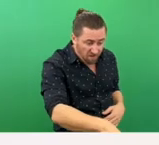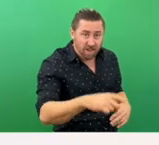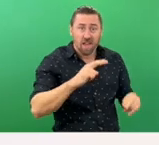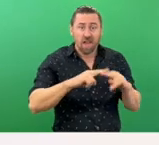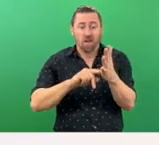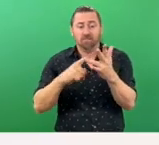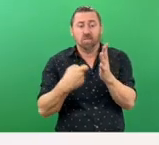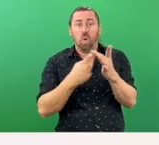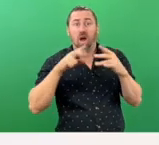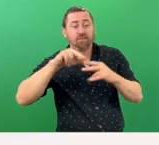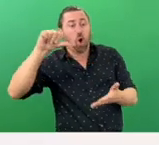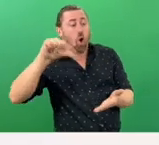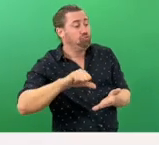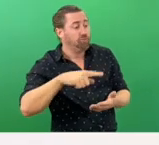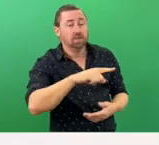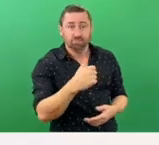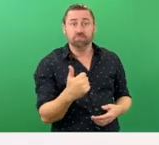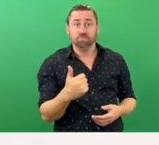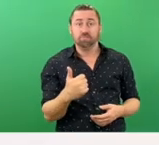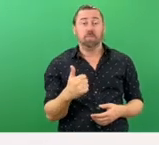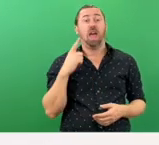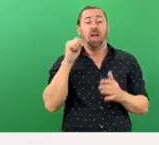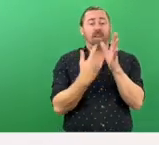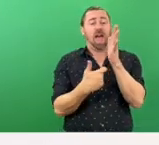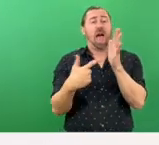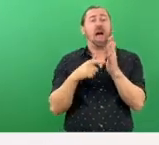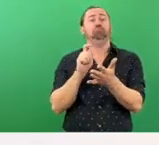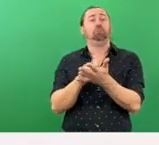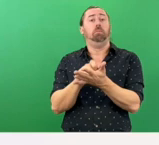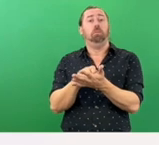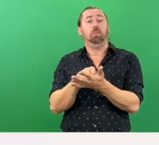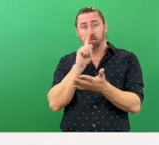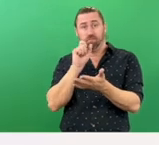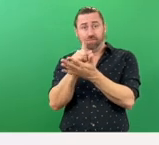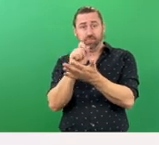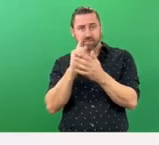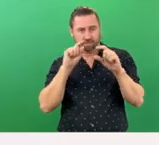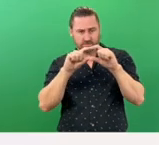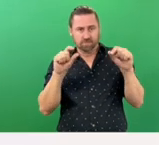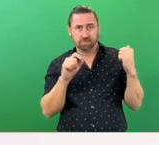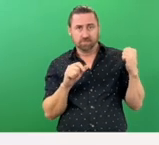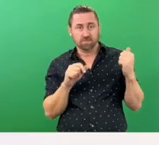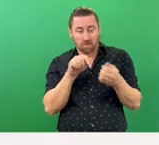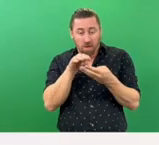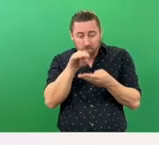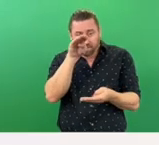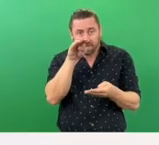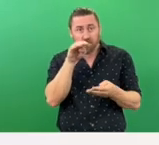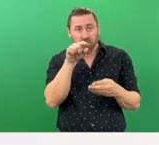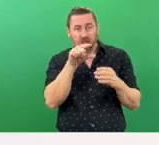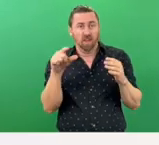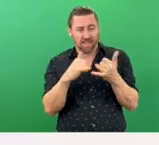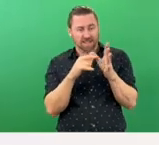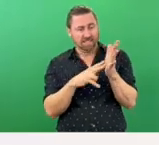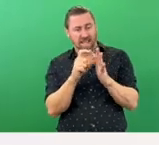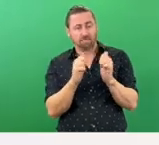of your studio will work for this. They actually sell in art supply stores these little pallets of sandpaper